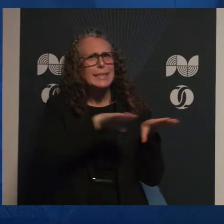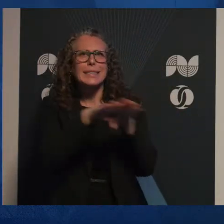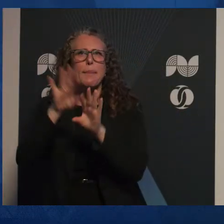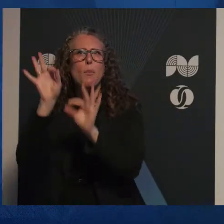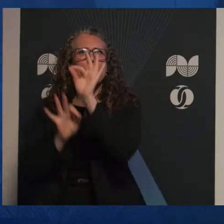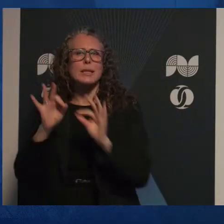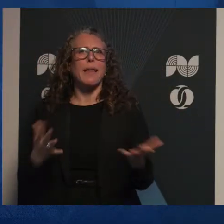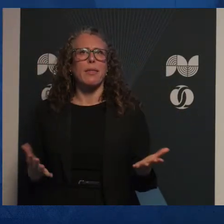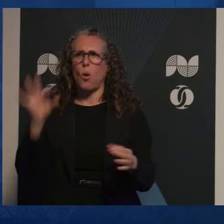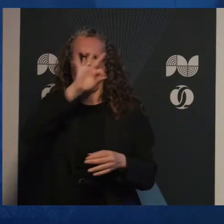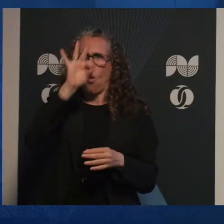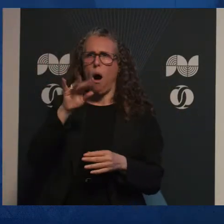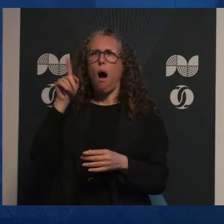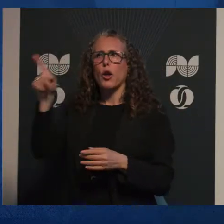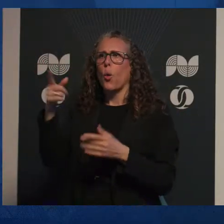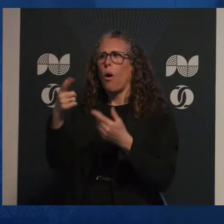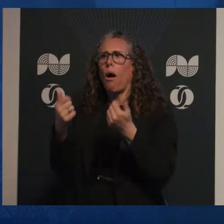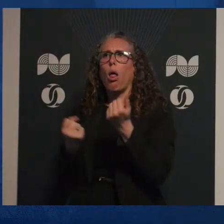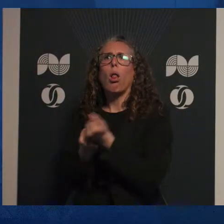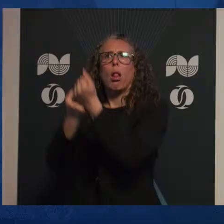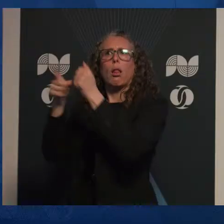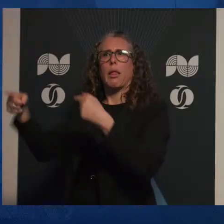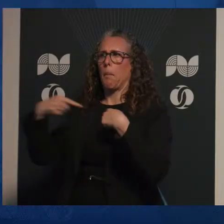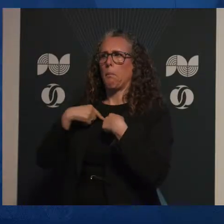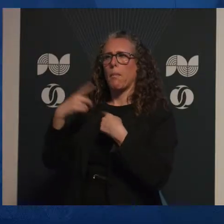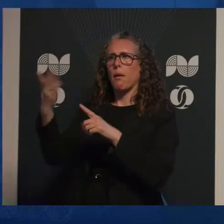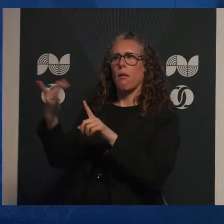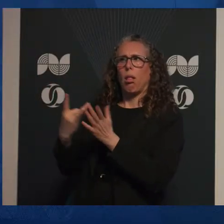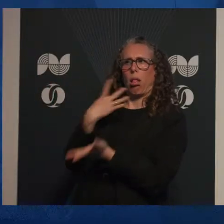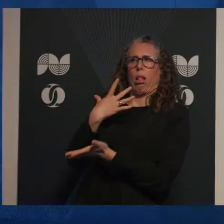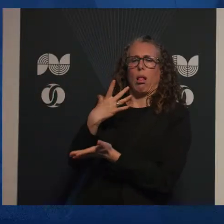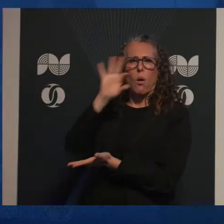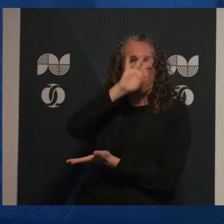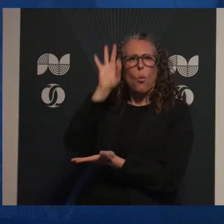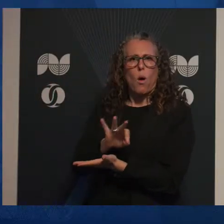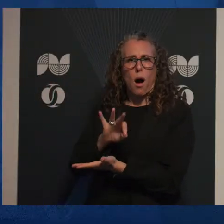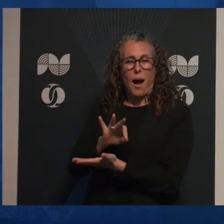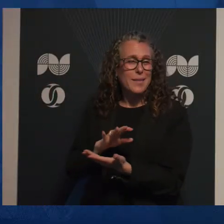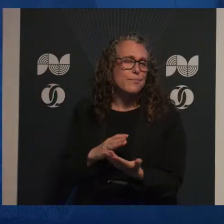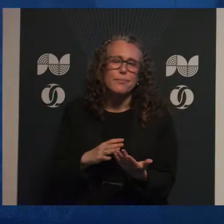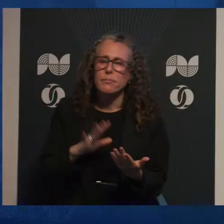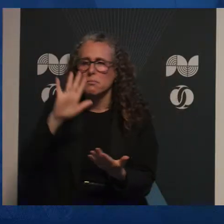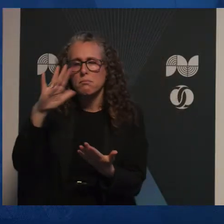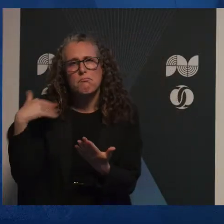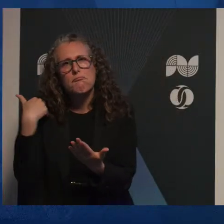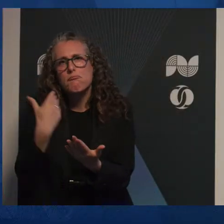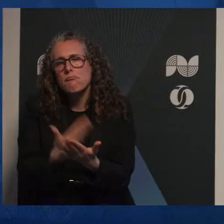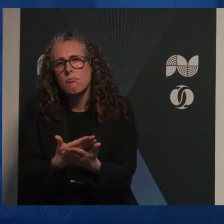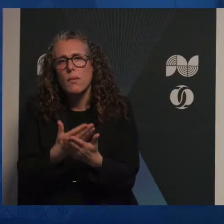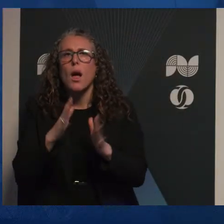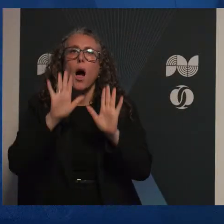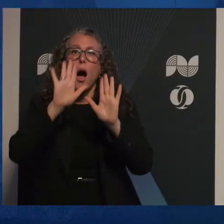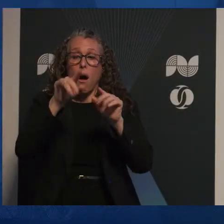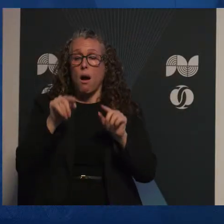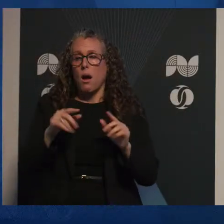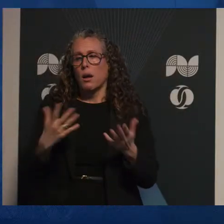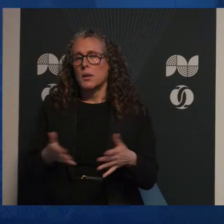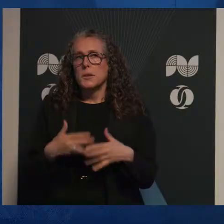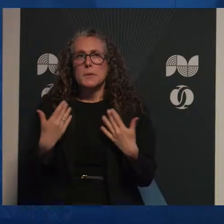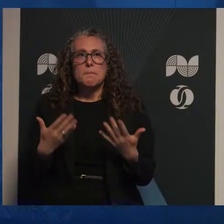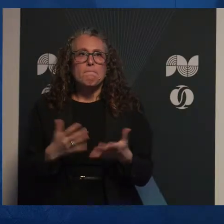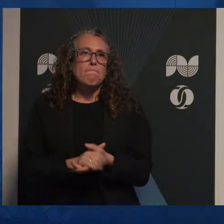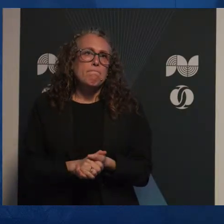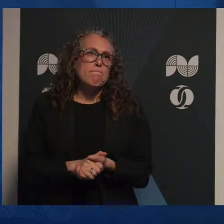quite often. And then the state needs to respond, why is it supporting one industry over the other? And I think here, as long